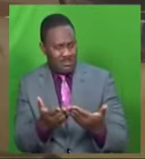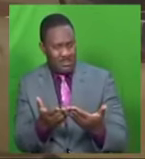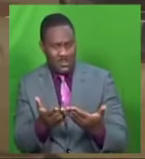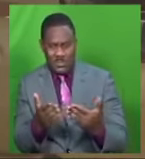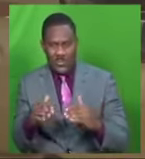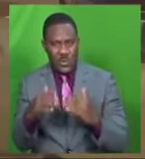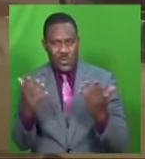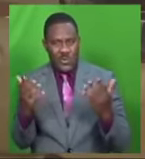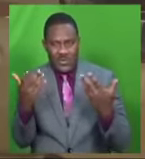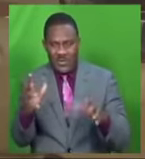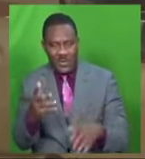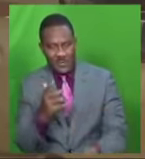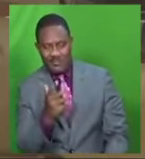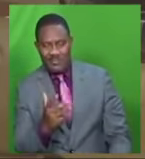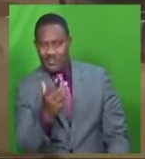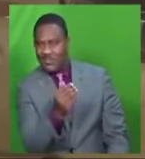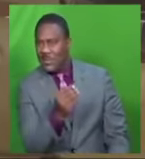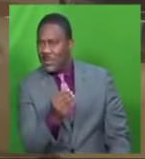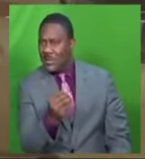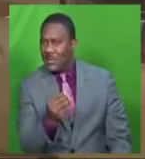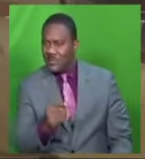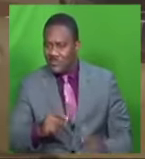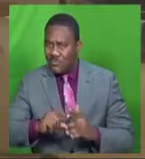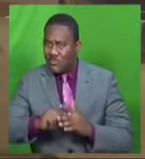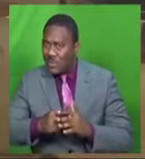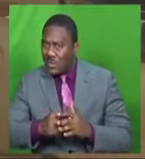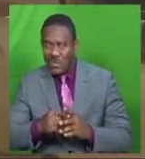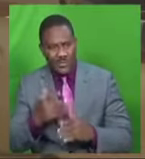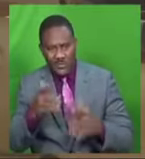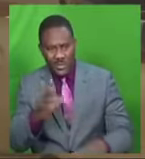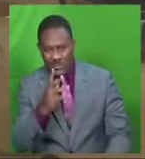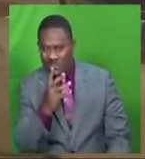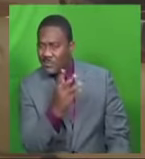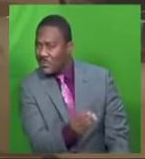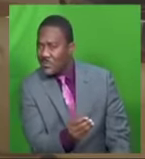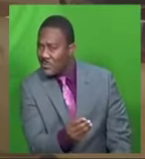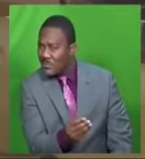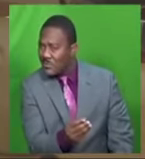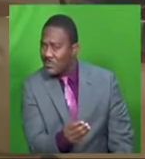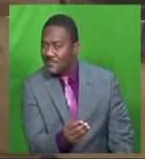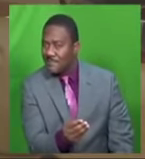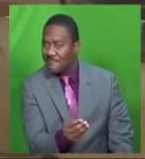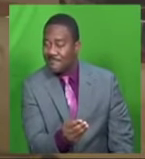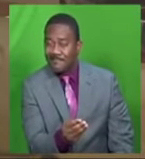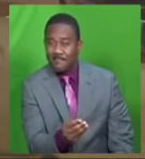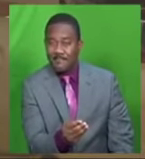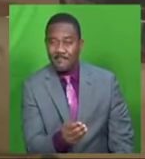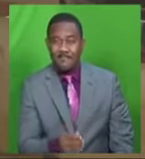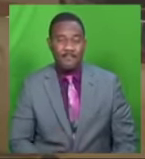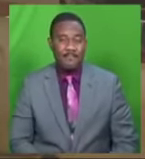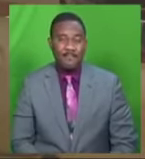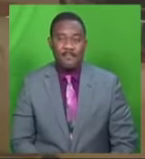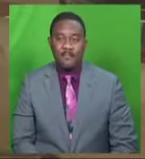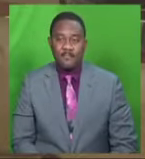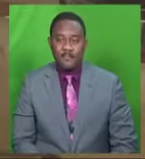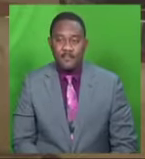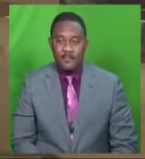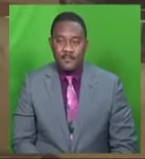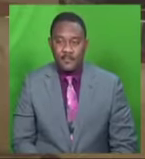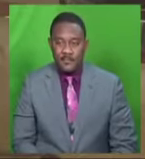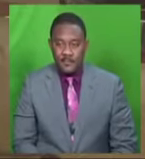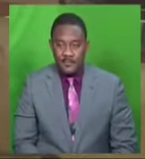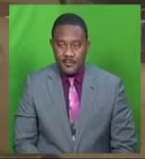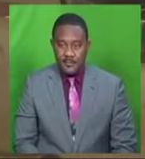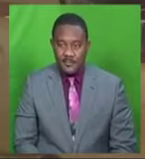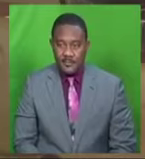left. This shows that the government is not serious. Mr. Speaker, once again, I will say this government is